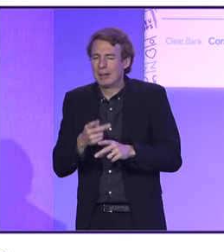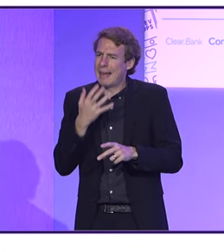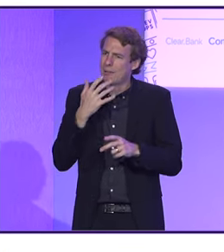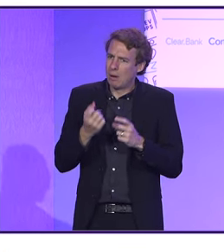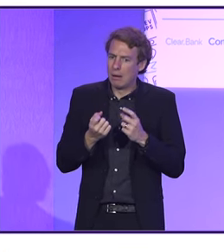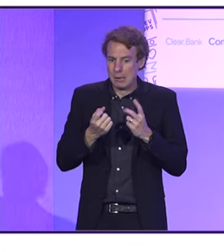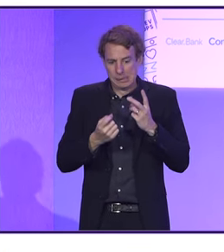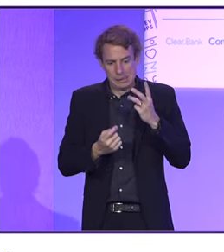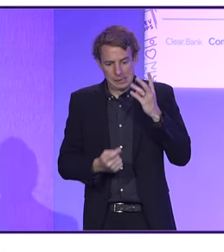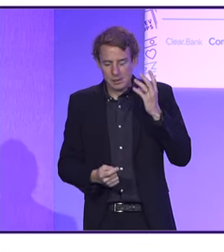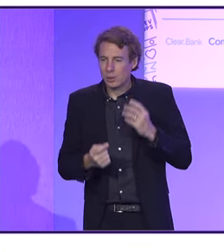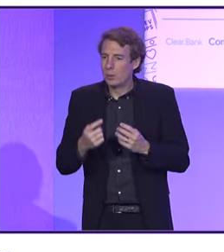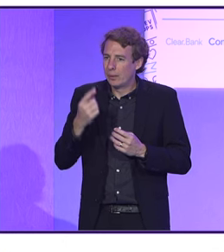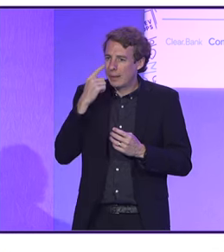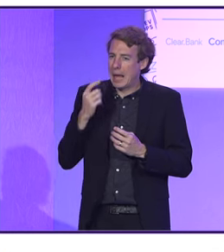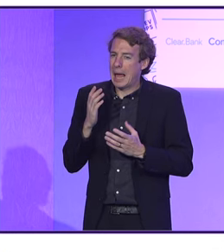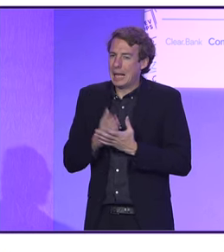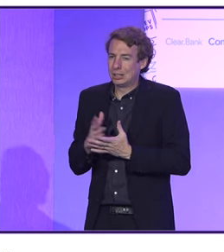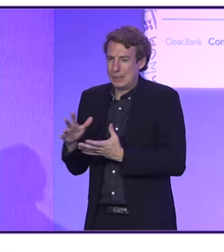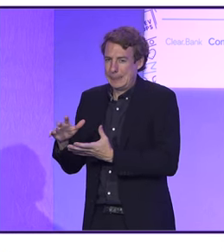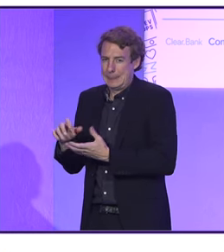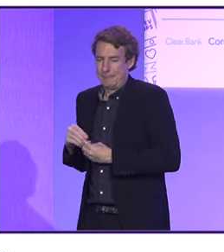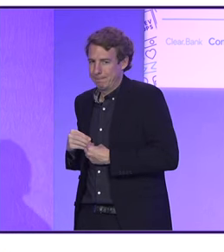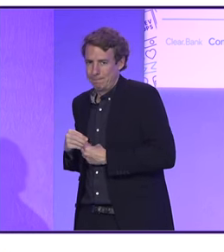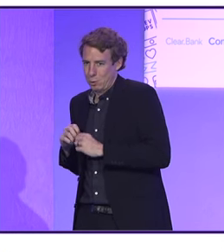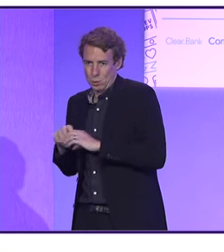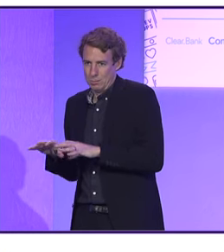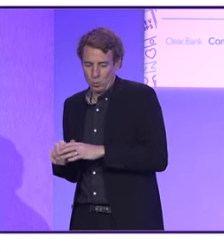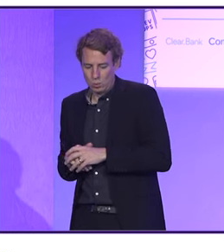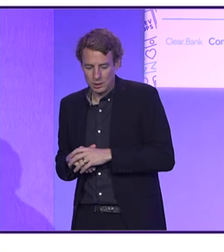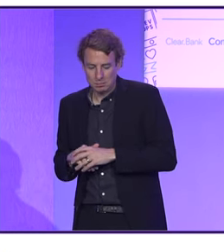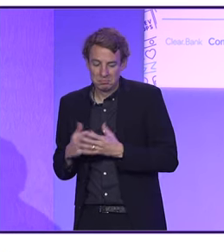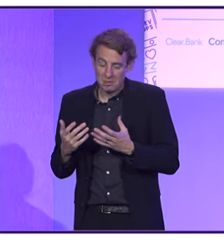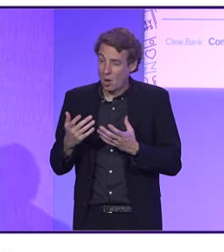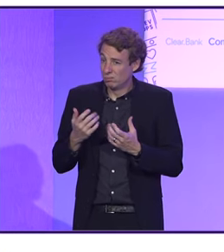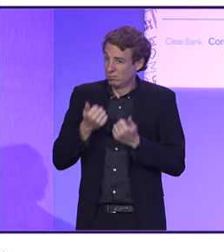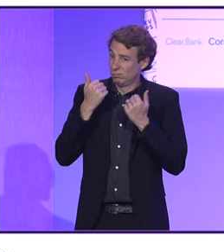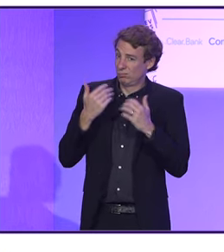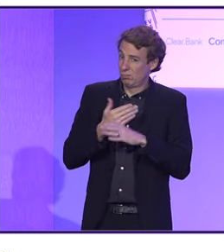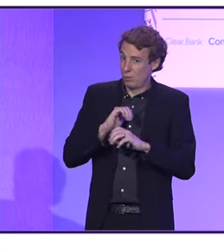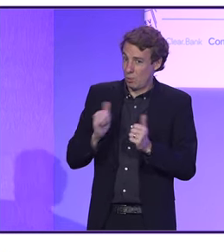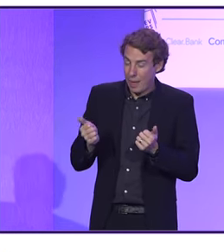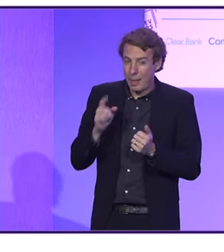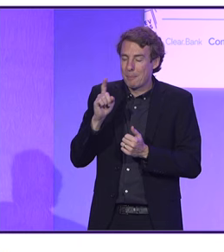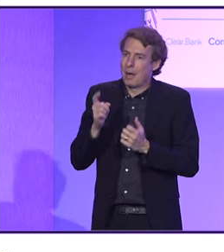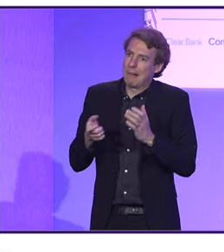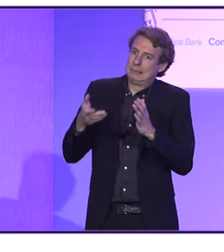whoa, maybe we don't want to deploy this to production. So that was really cool. Obviously, it all adds complexity. I